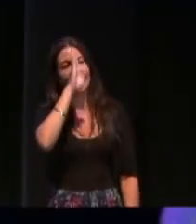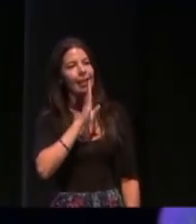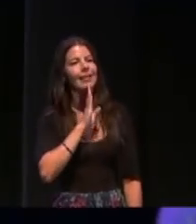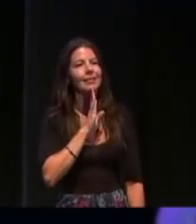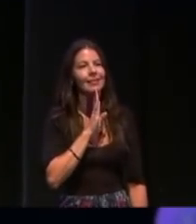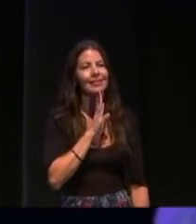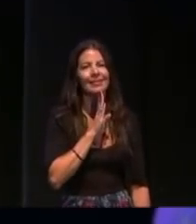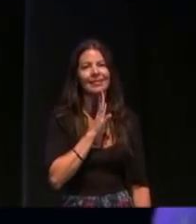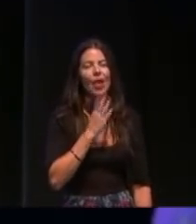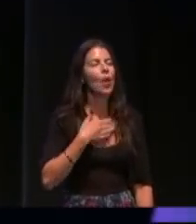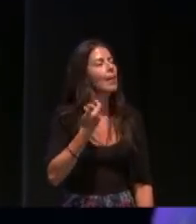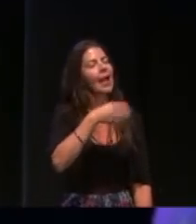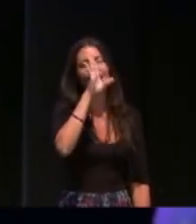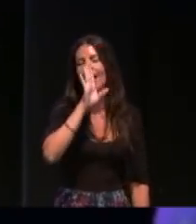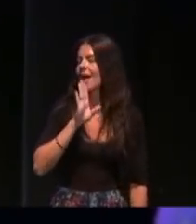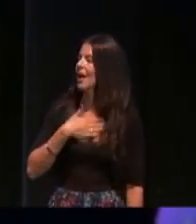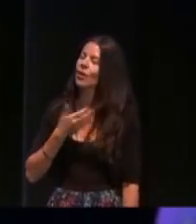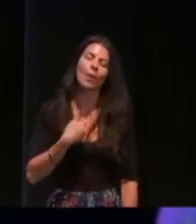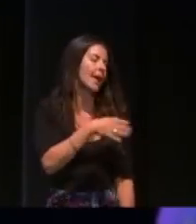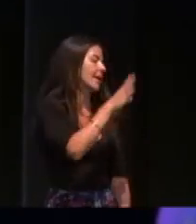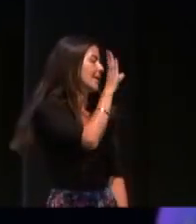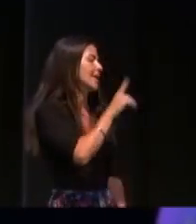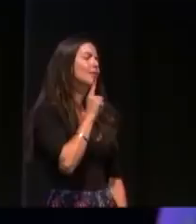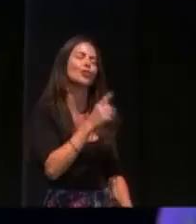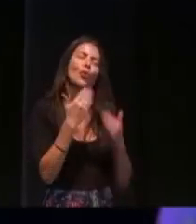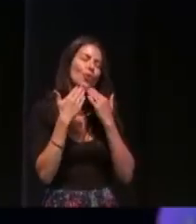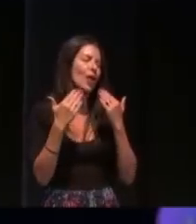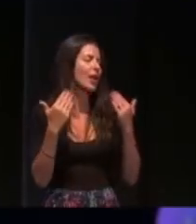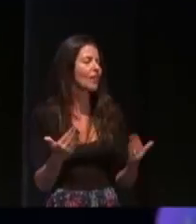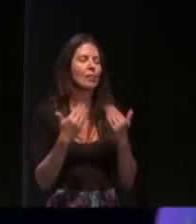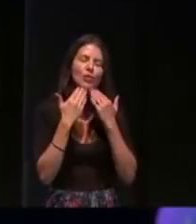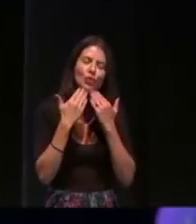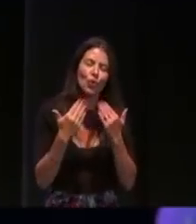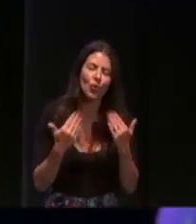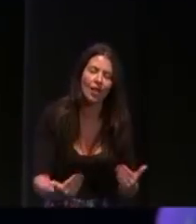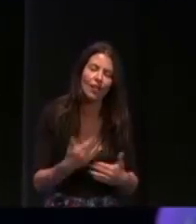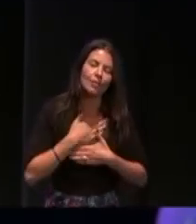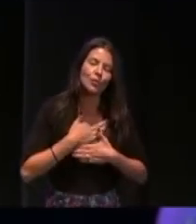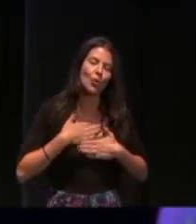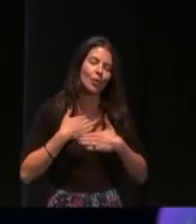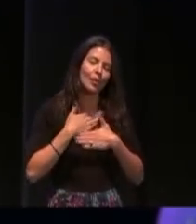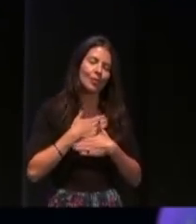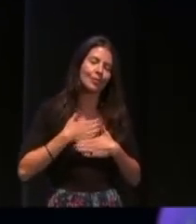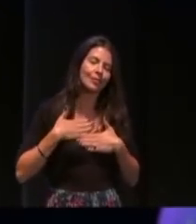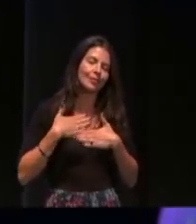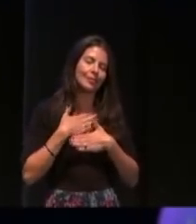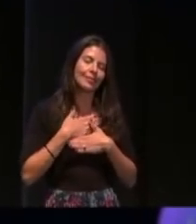God. Oh my God. Oh my God. I'm so grateful. I'm so thankful. I'm so appreciative.